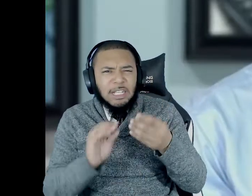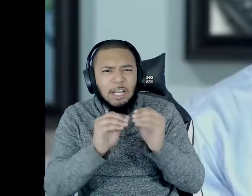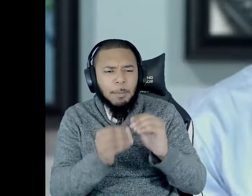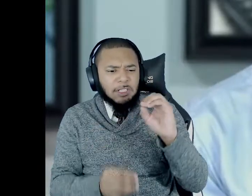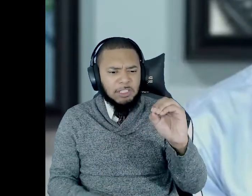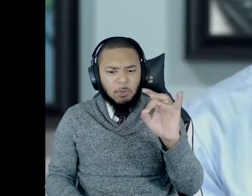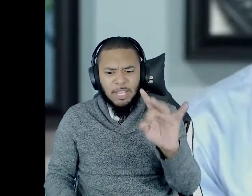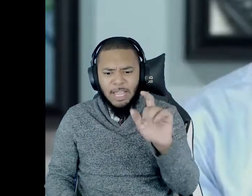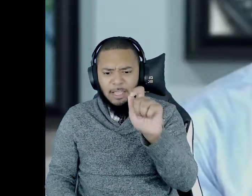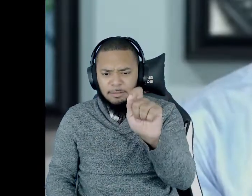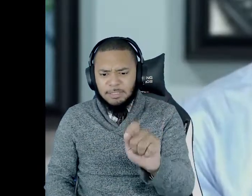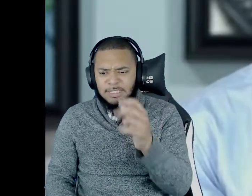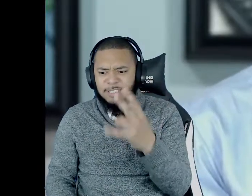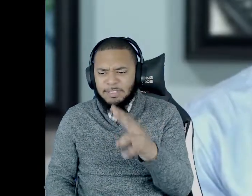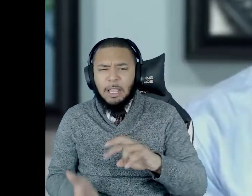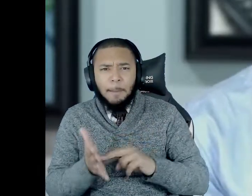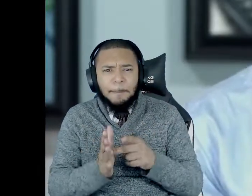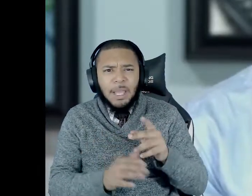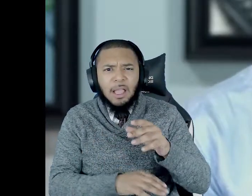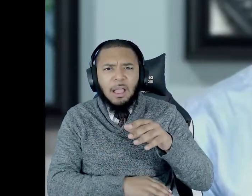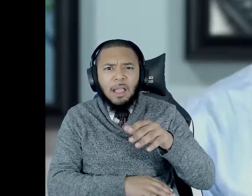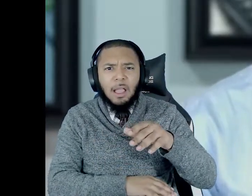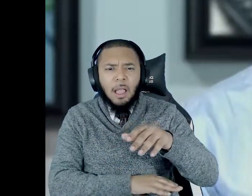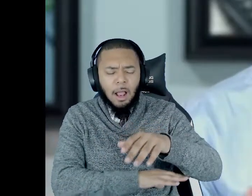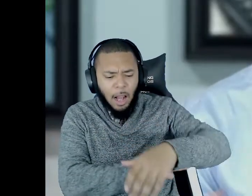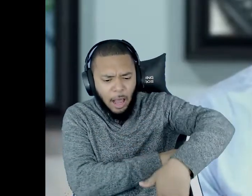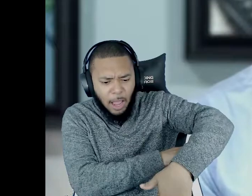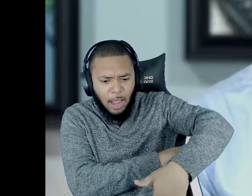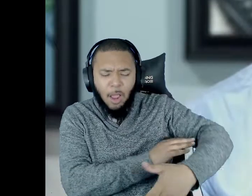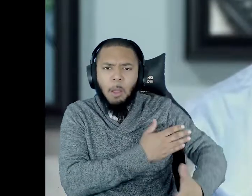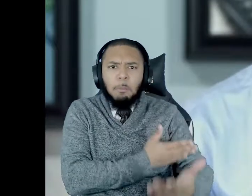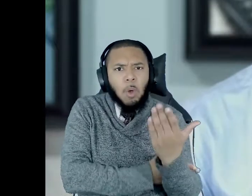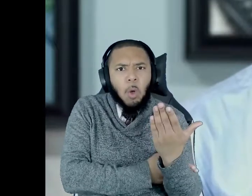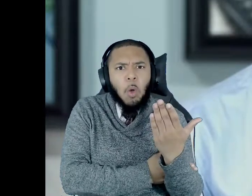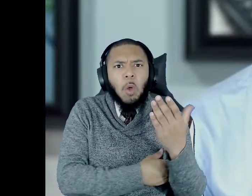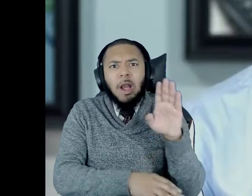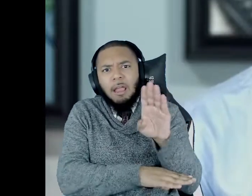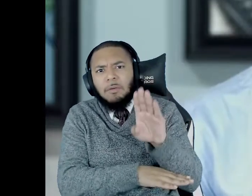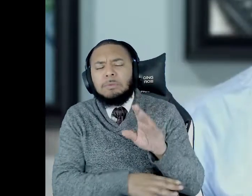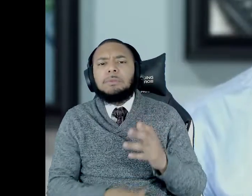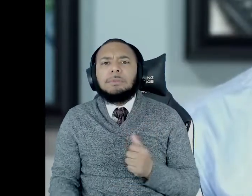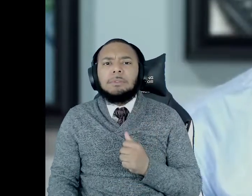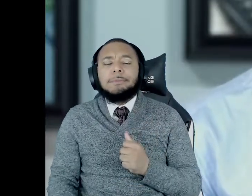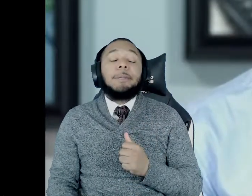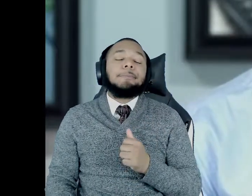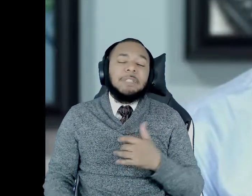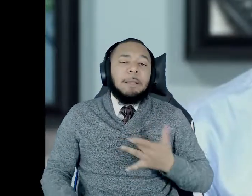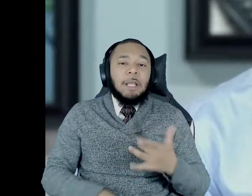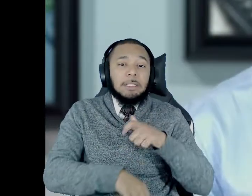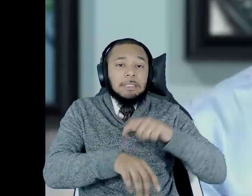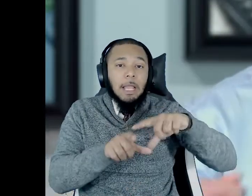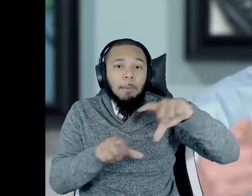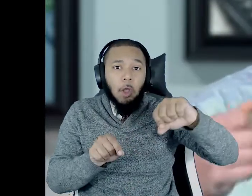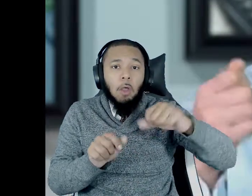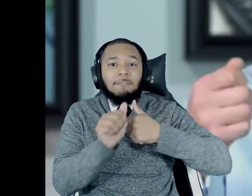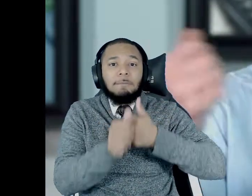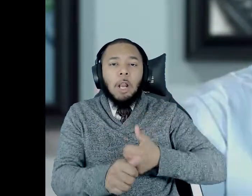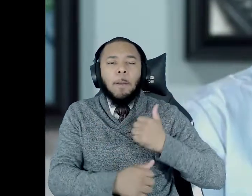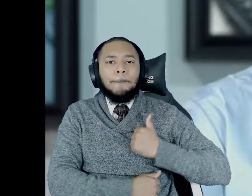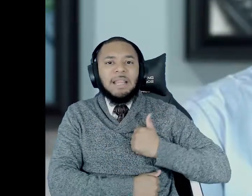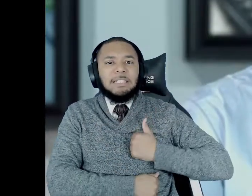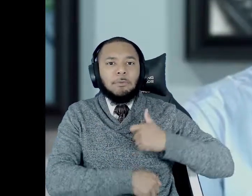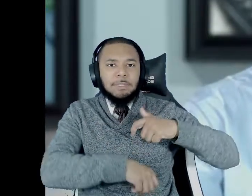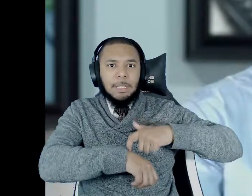this 8:17 in the morning or in the afternoon? Well, typically with time cards, you're going to use military time. So anything